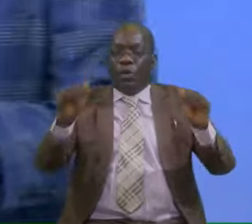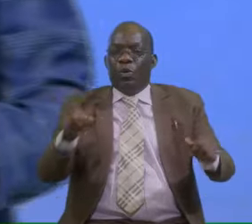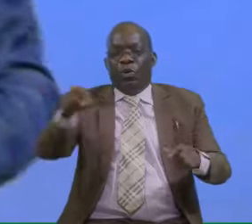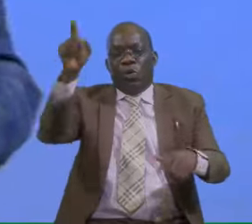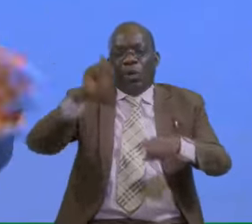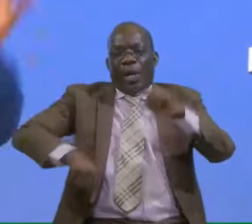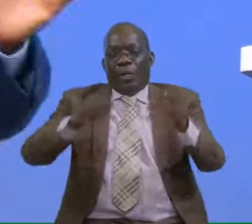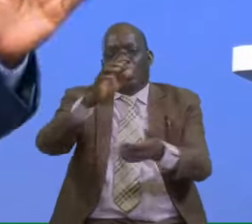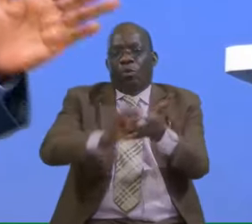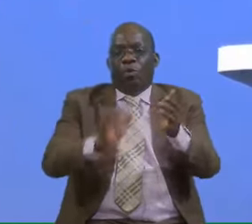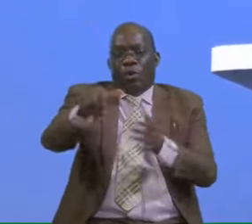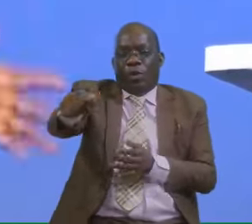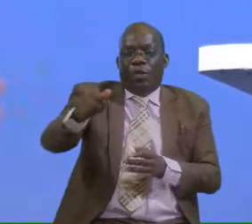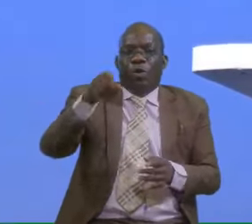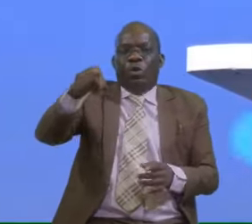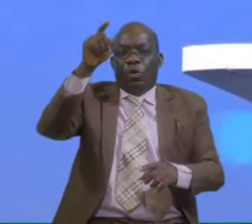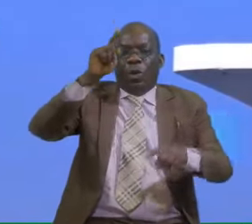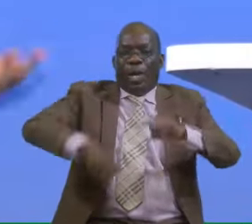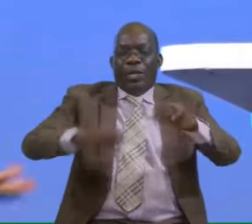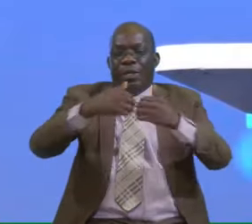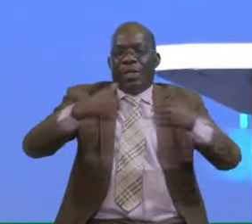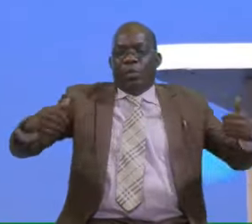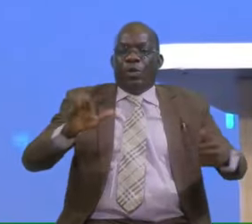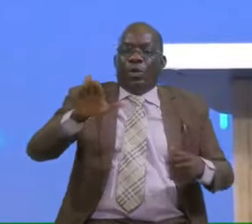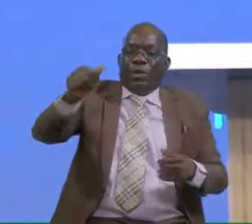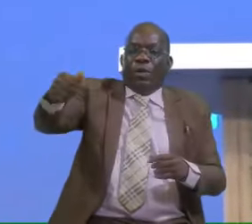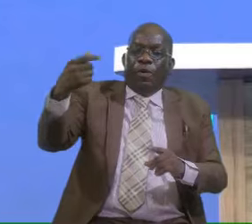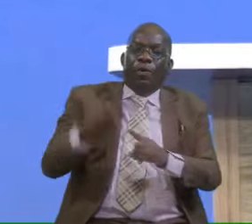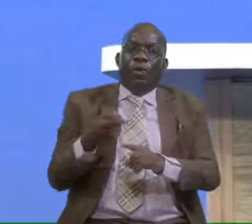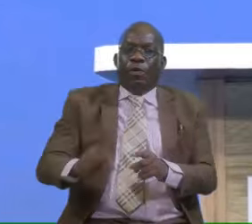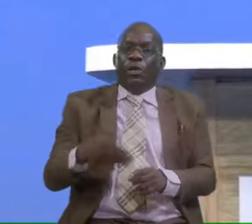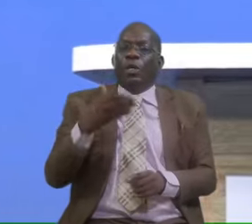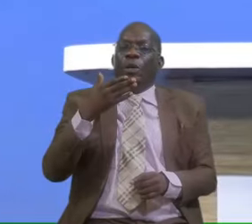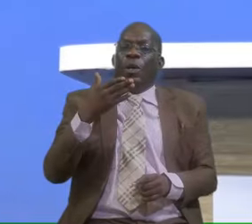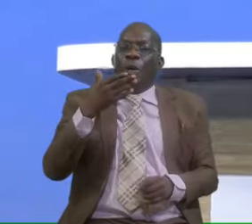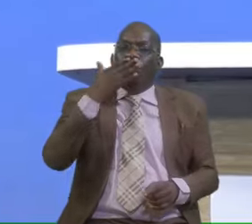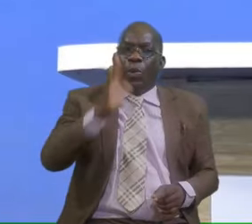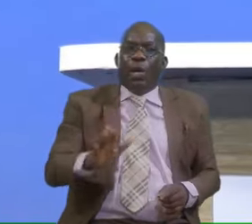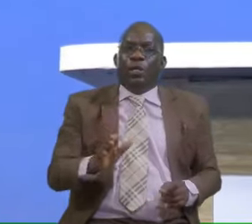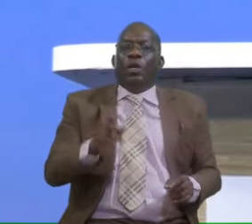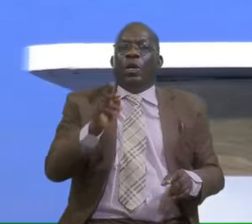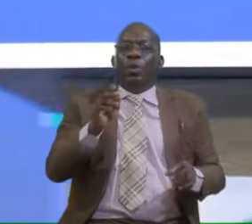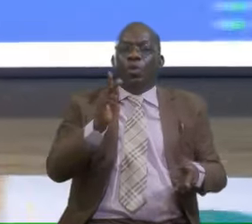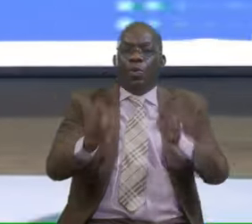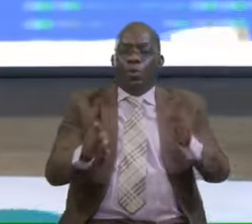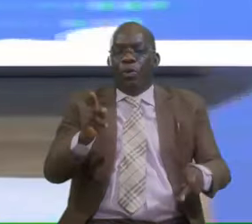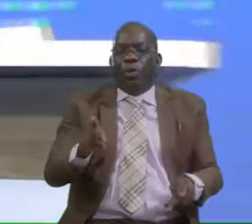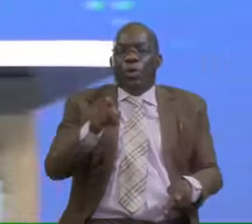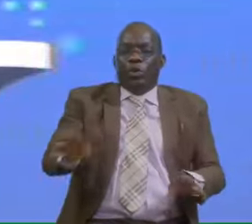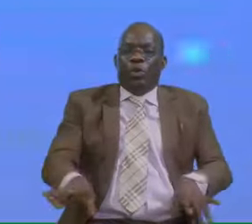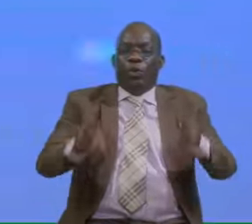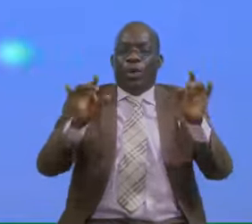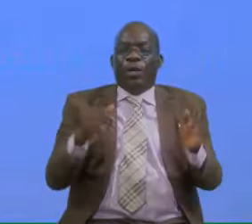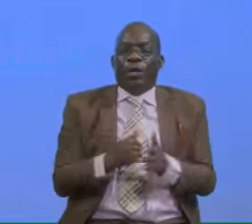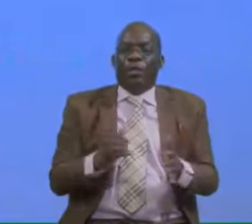take yourself out of the hand of the evil doers, you found them